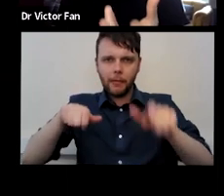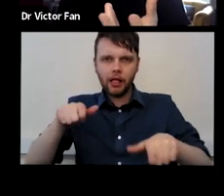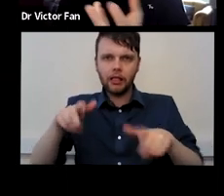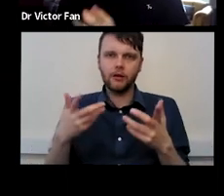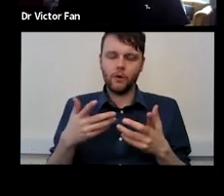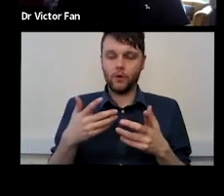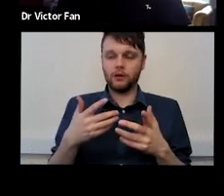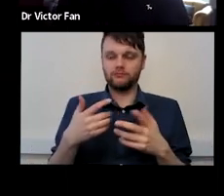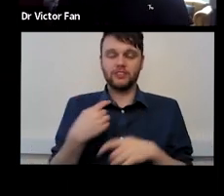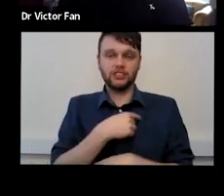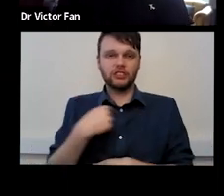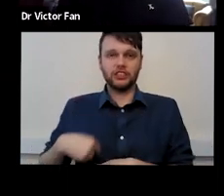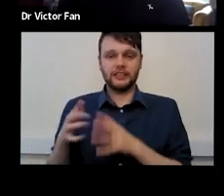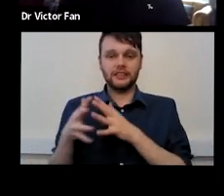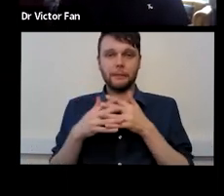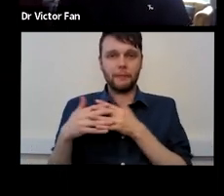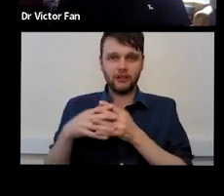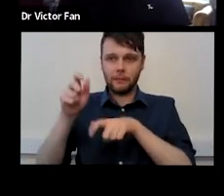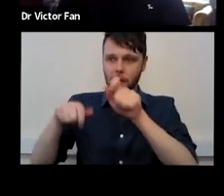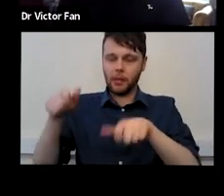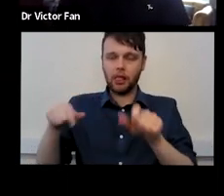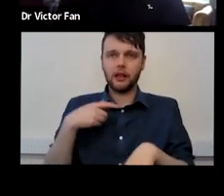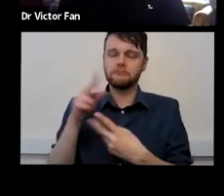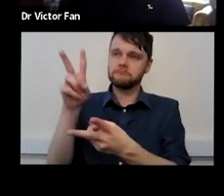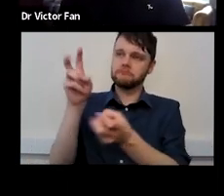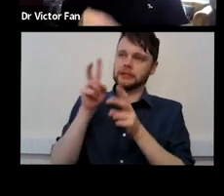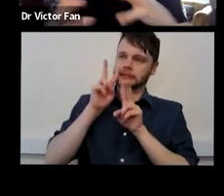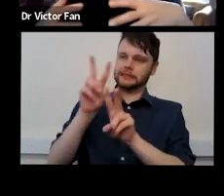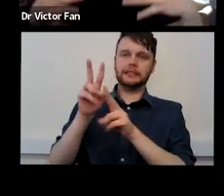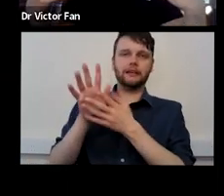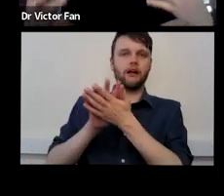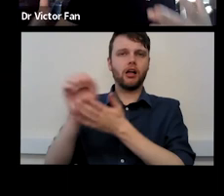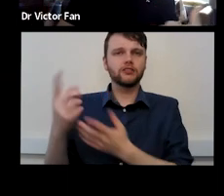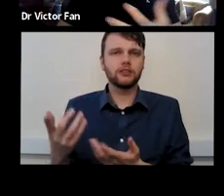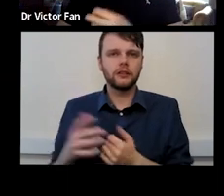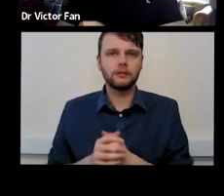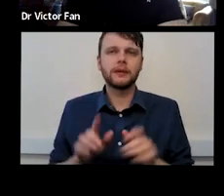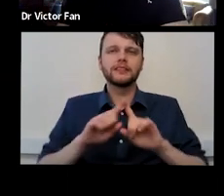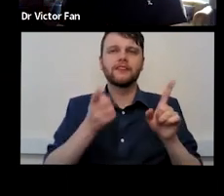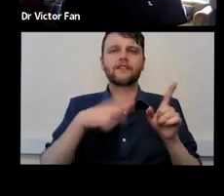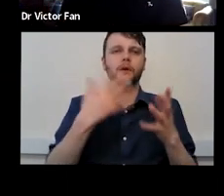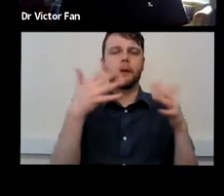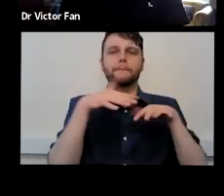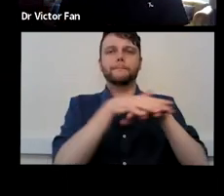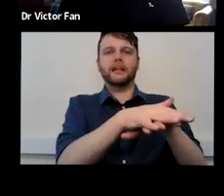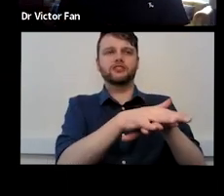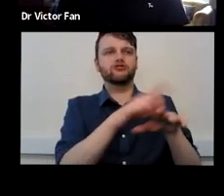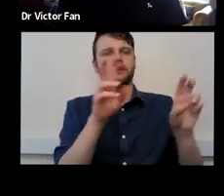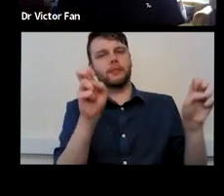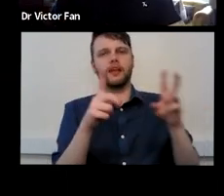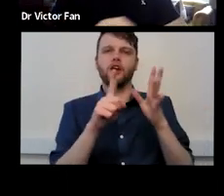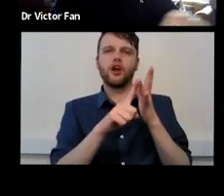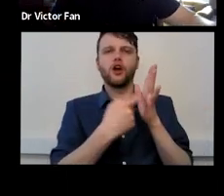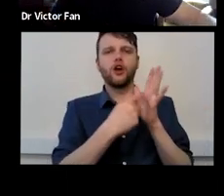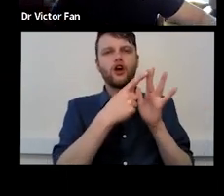Chinese Americans at that time perceived Chinese culture as opposed to the more mainstream Orientalist